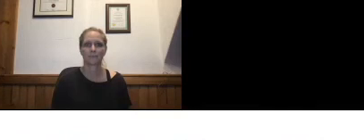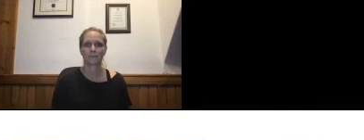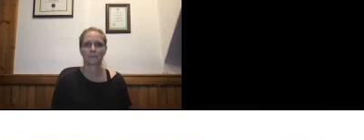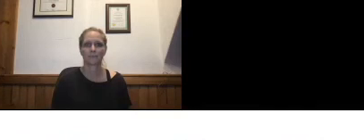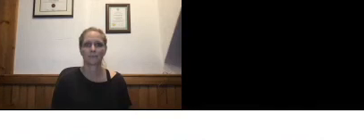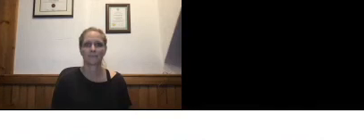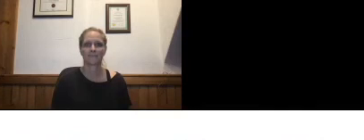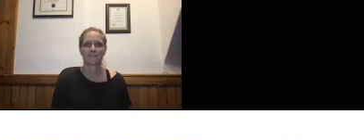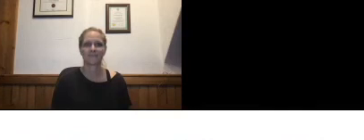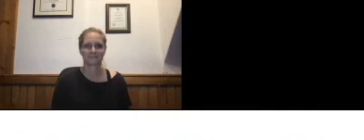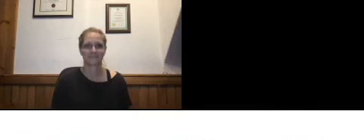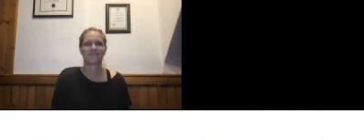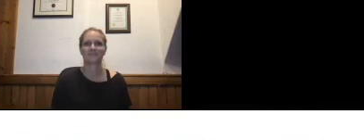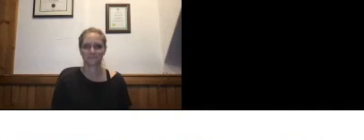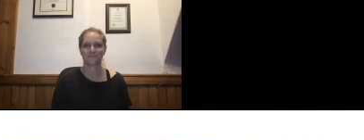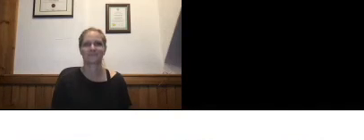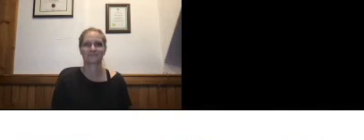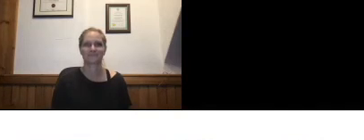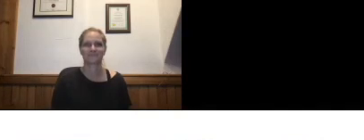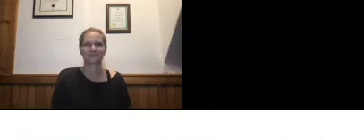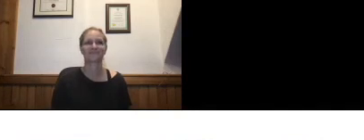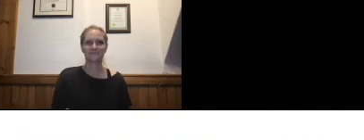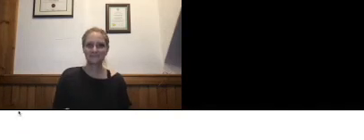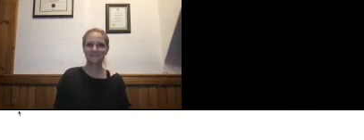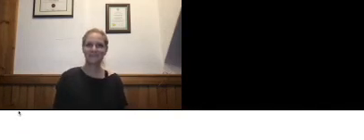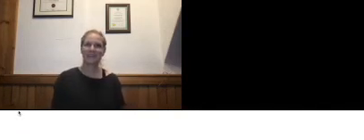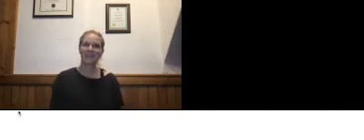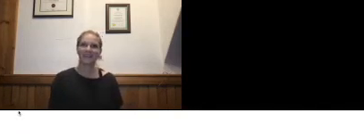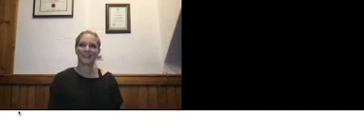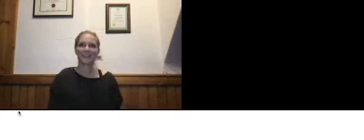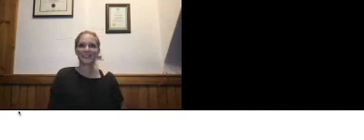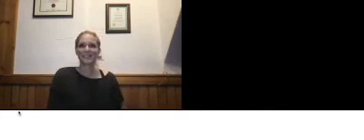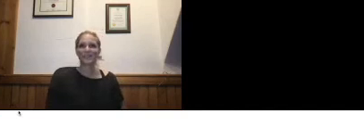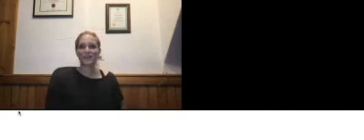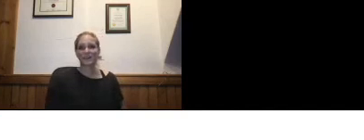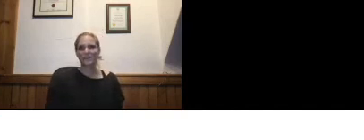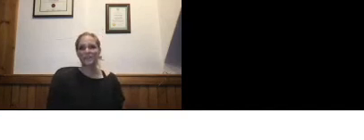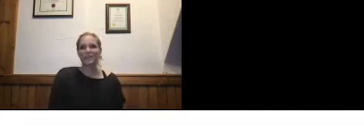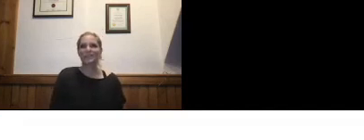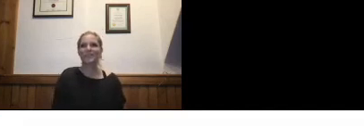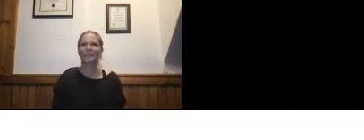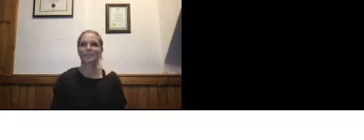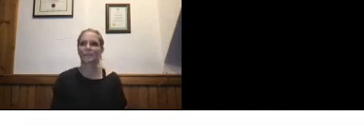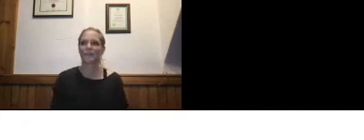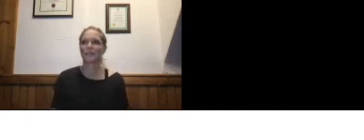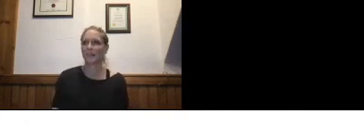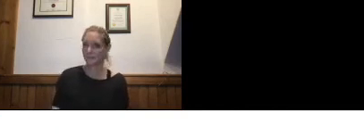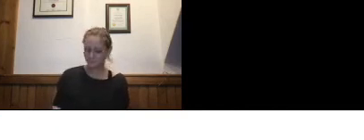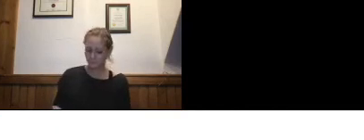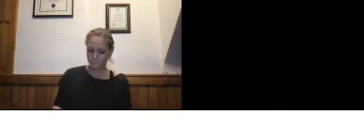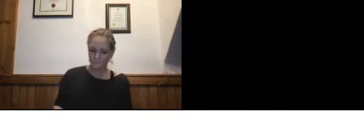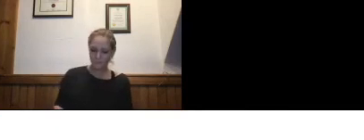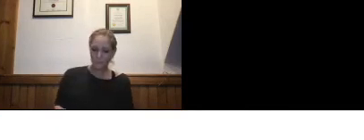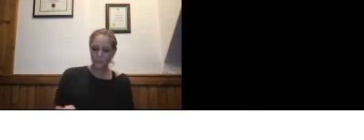vaccine as soon as they can. All right. Great. So we just wanted to conclude by